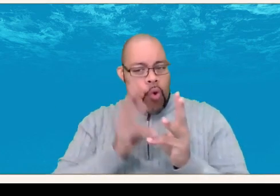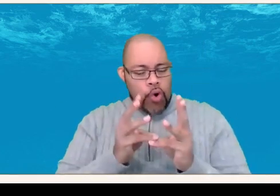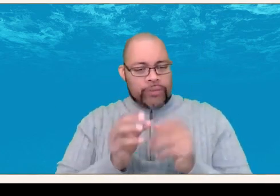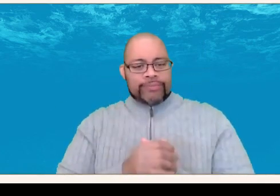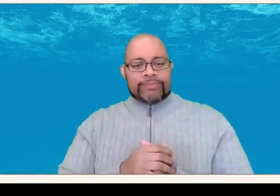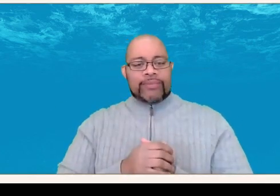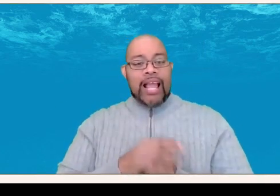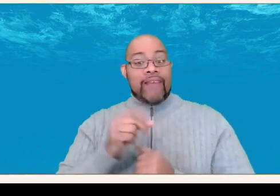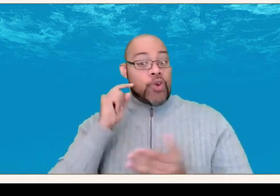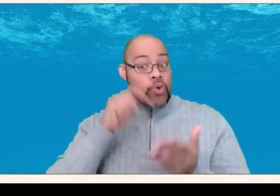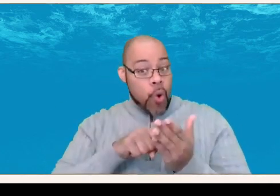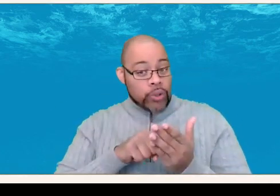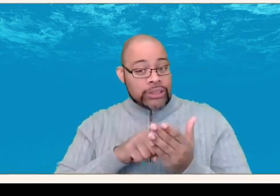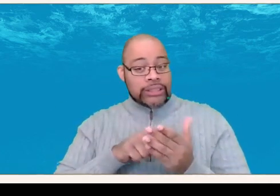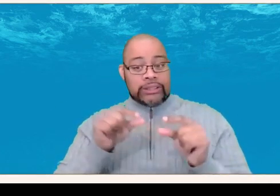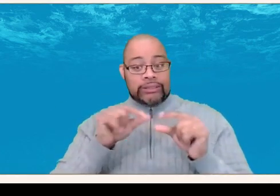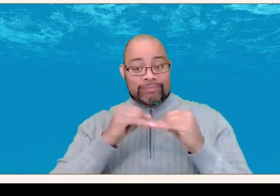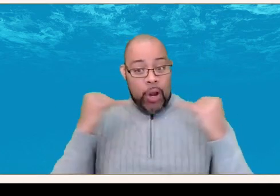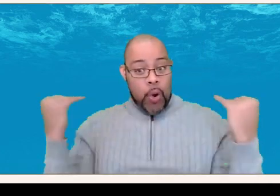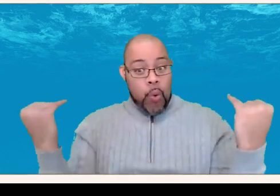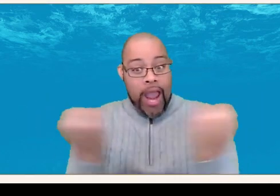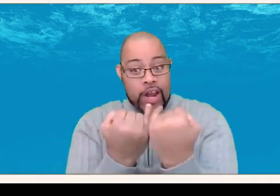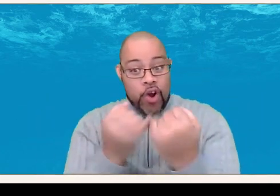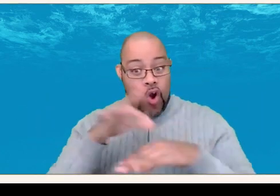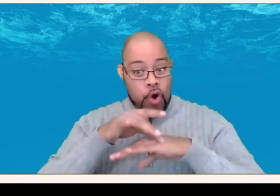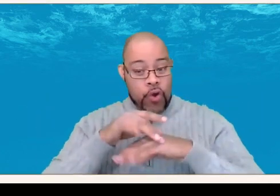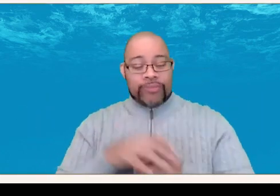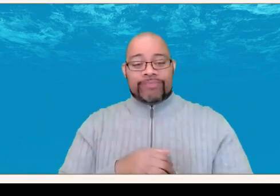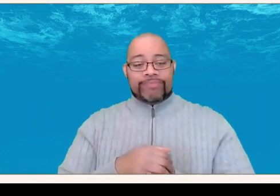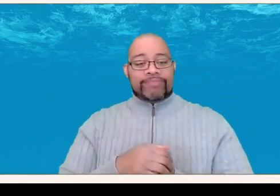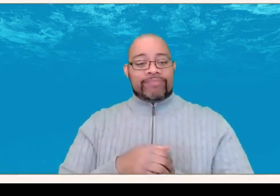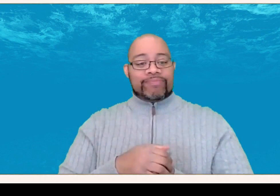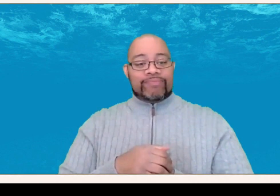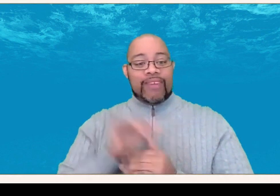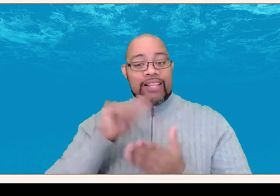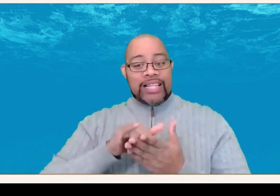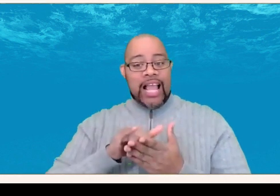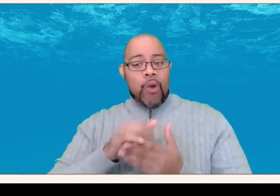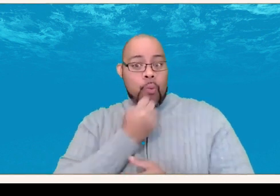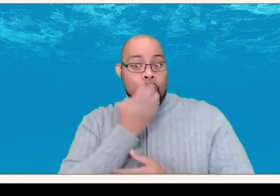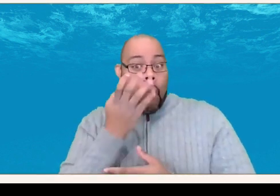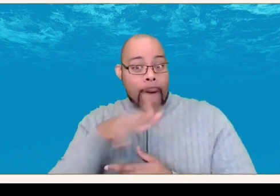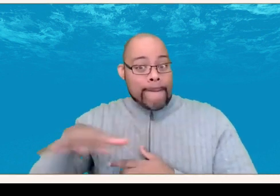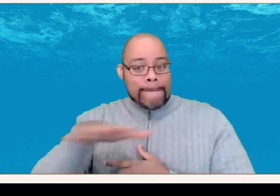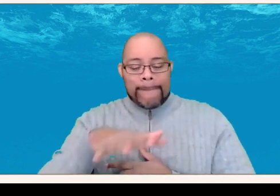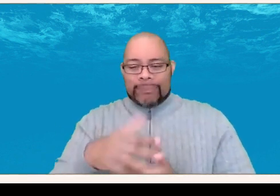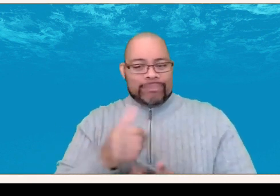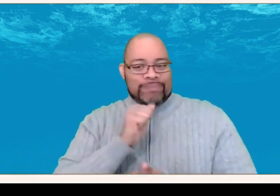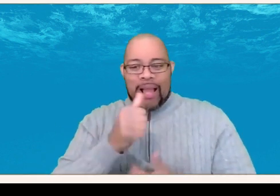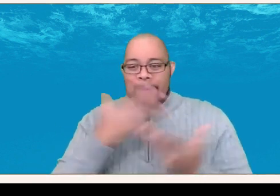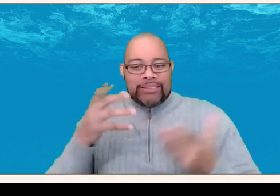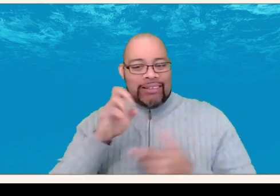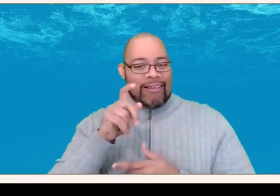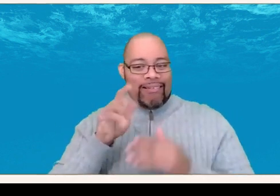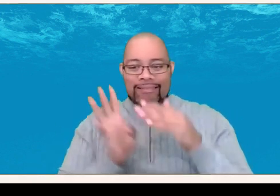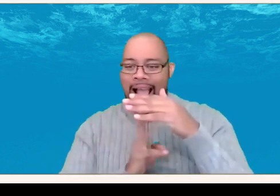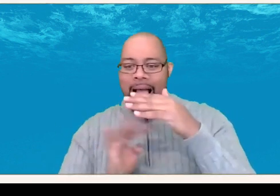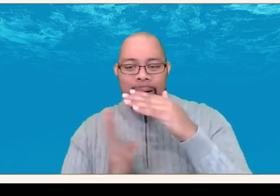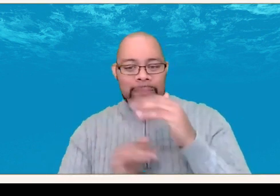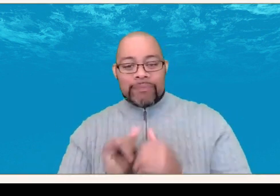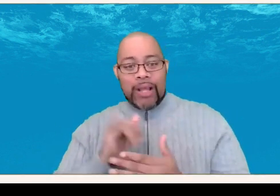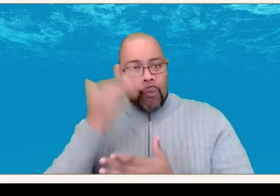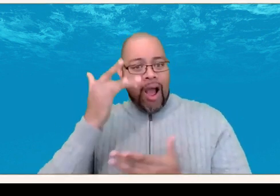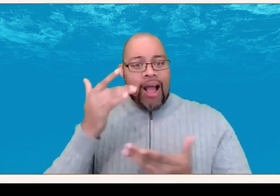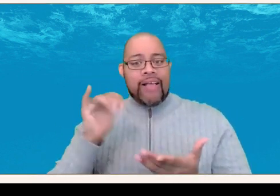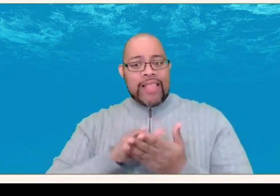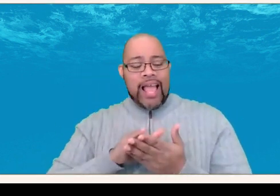high latitudes. And if you notice in the equator, there is, and which is where the tropics are, there's no kelp. And